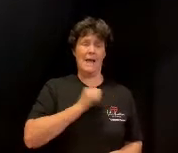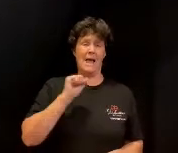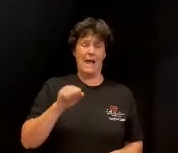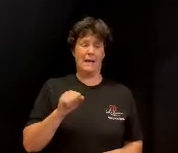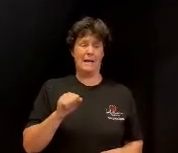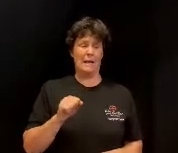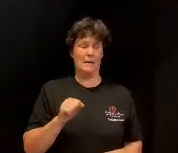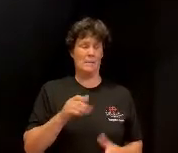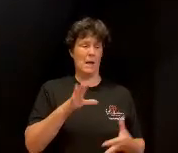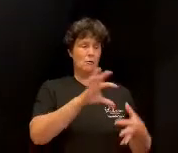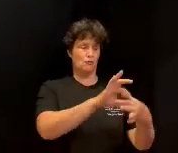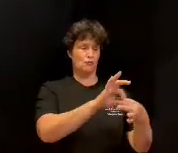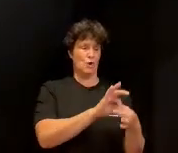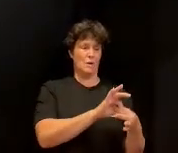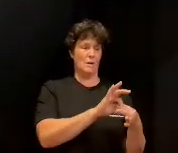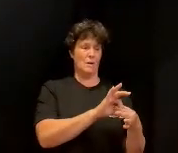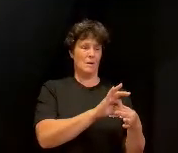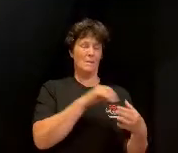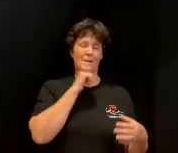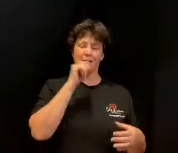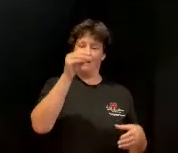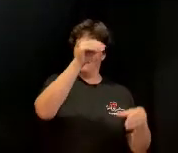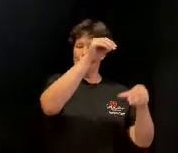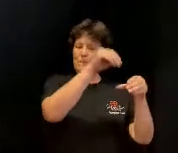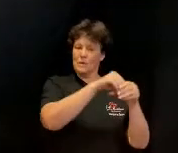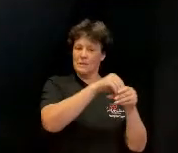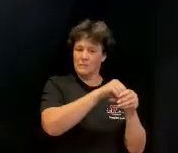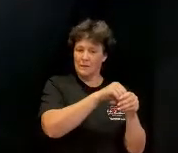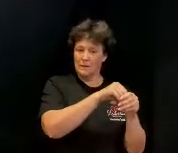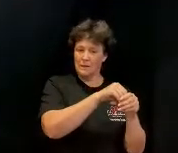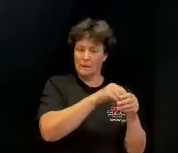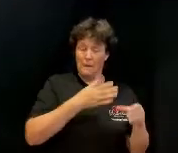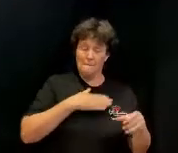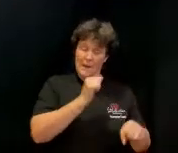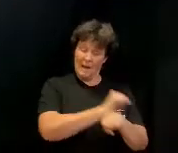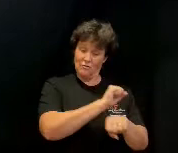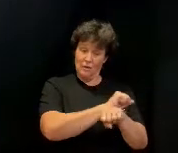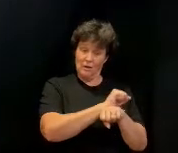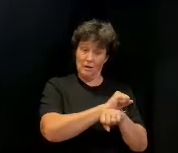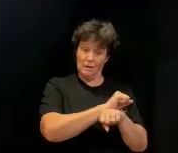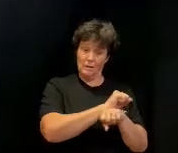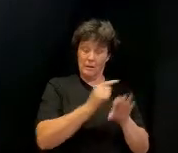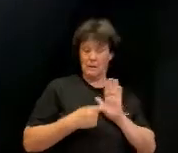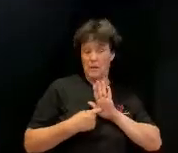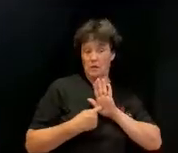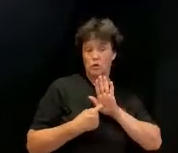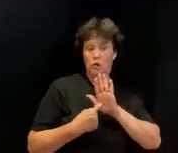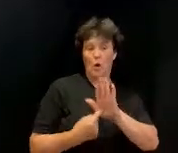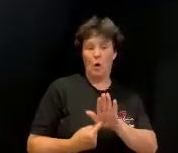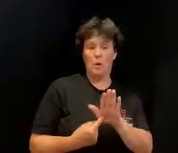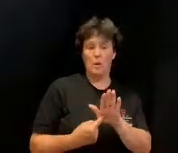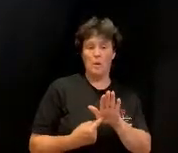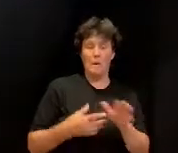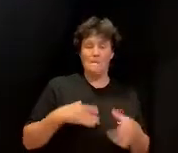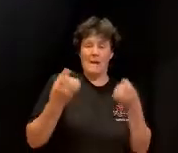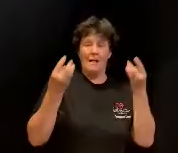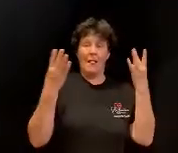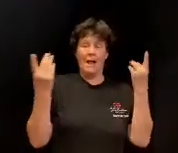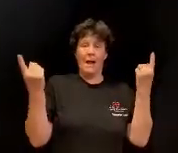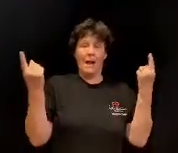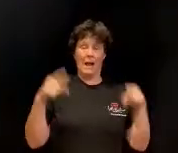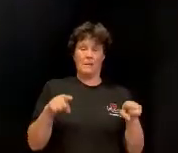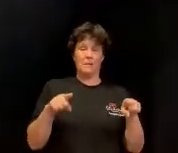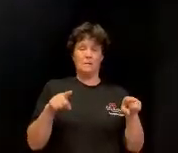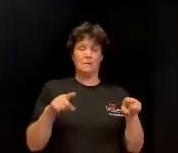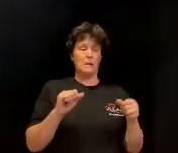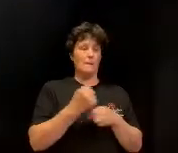it, but not be in participation with it. My job is to expose it. My light comes and it causes change,